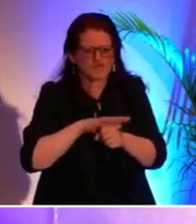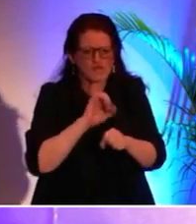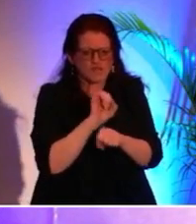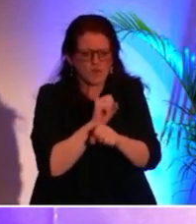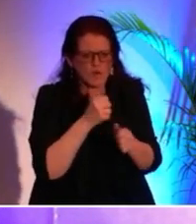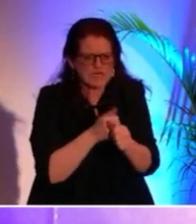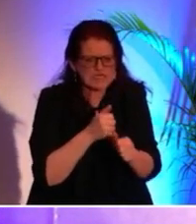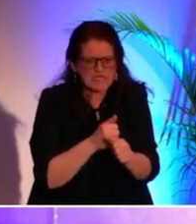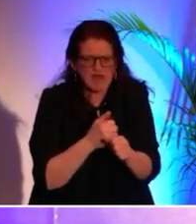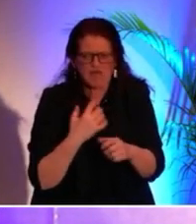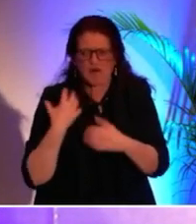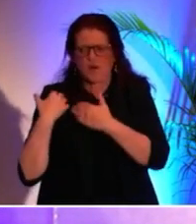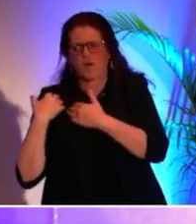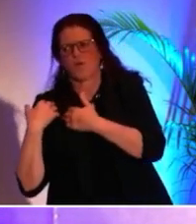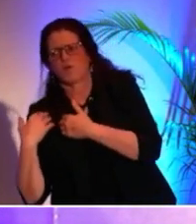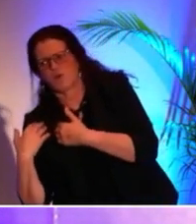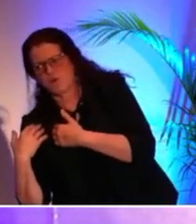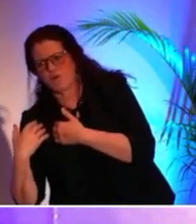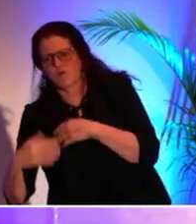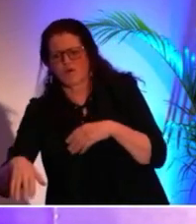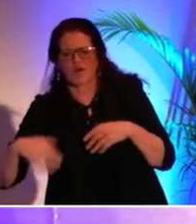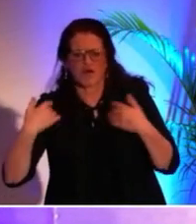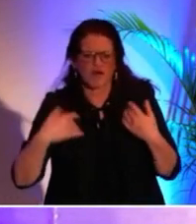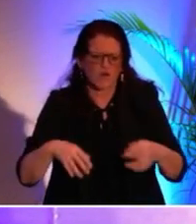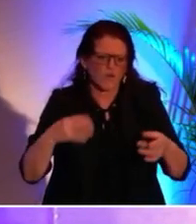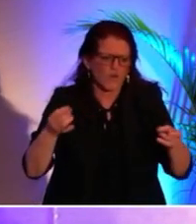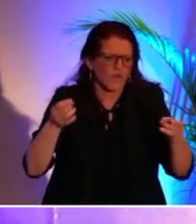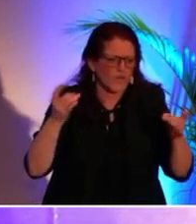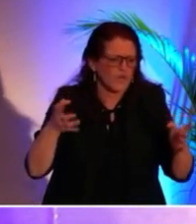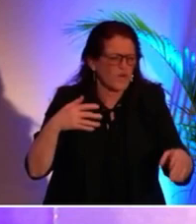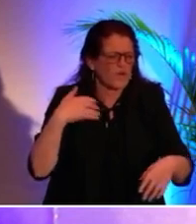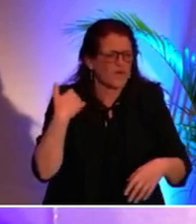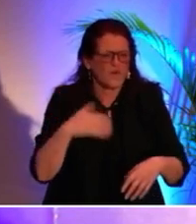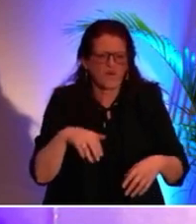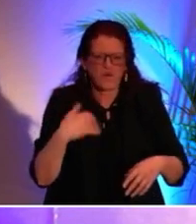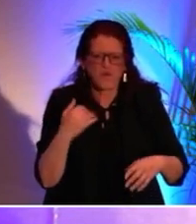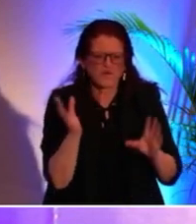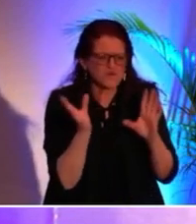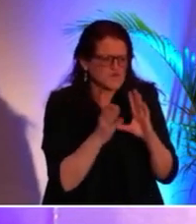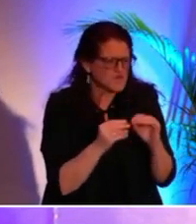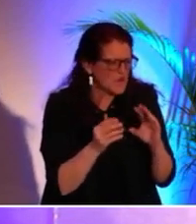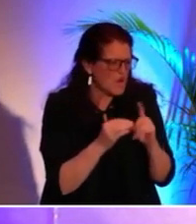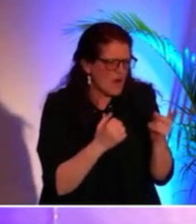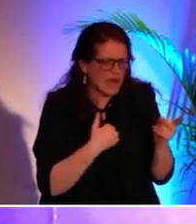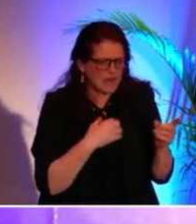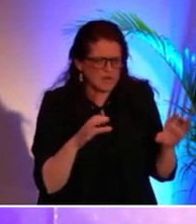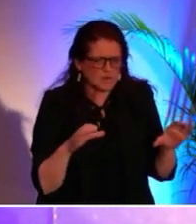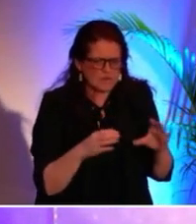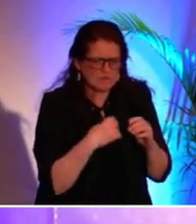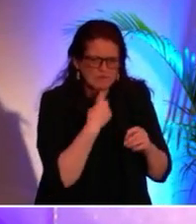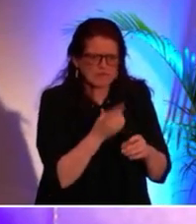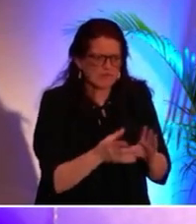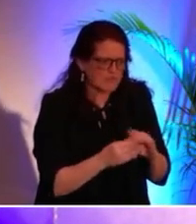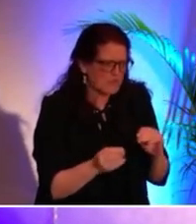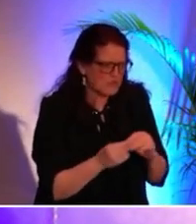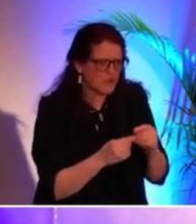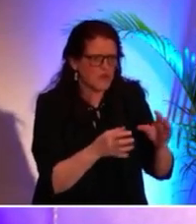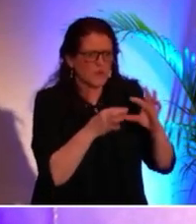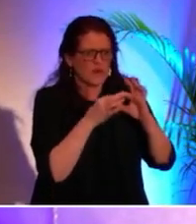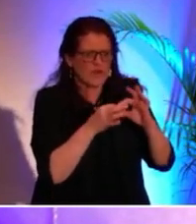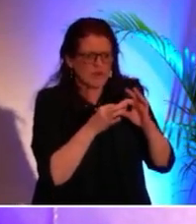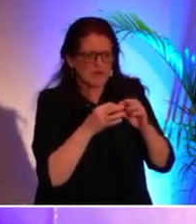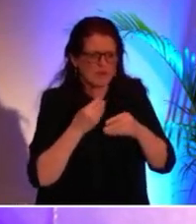then the heaviness of the storytelling I was doing, you know, around being a